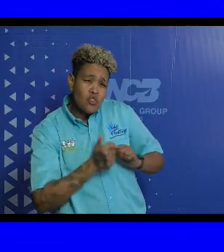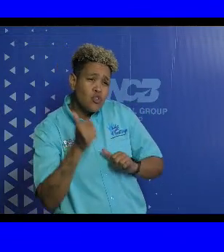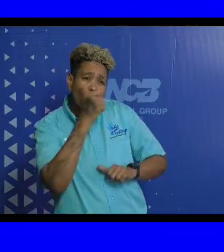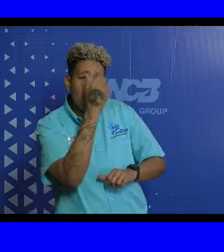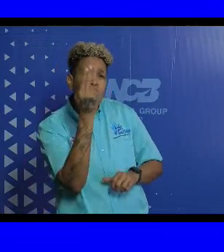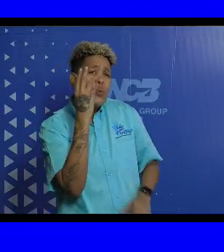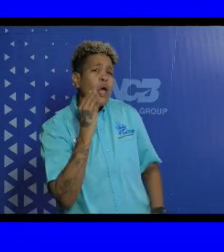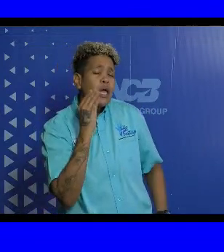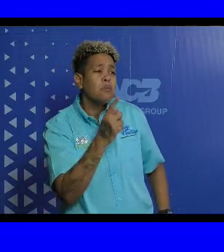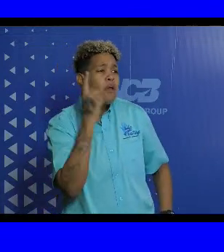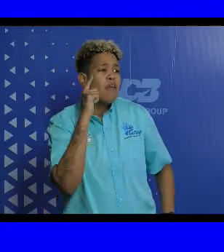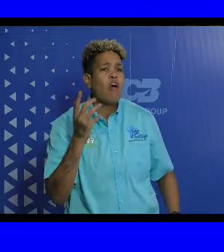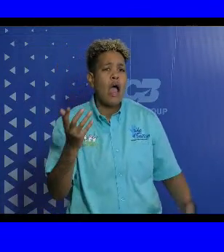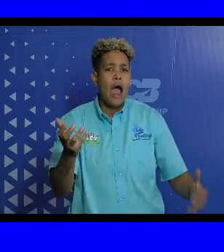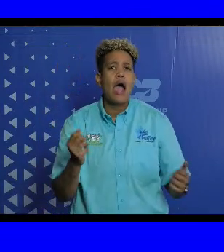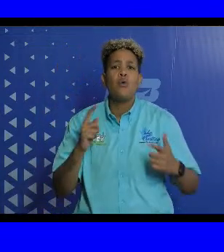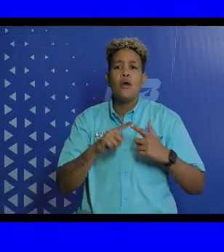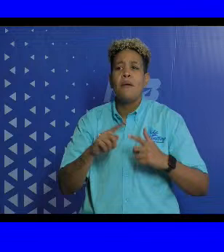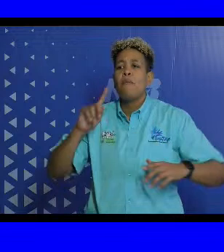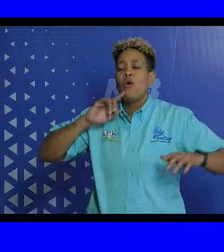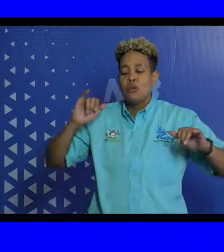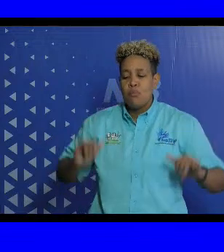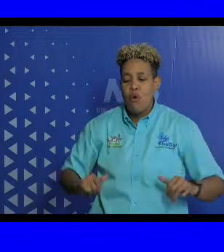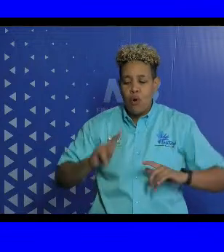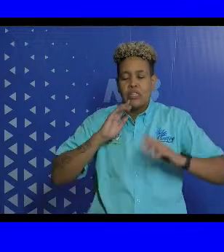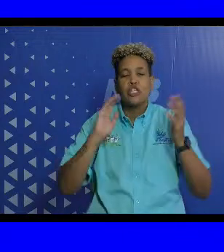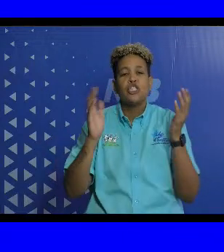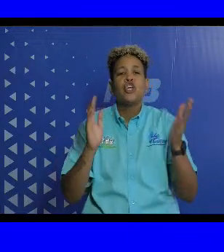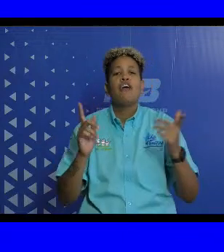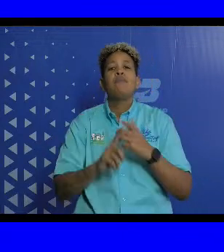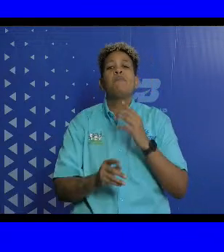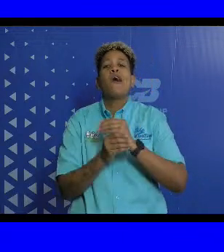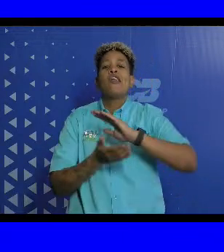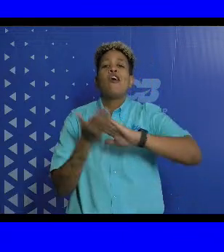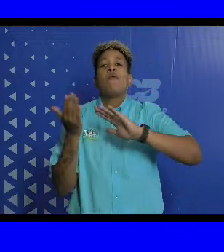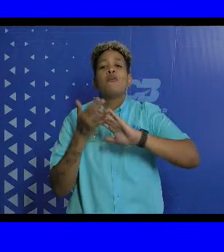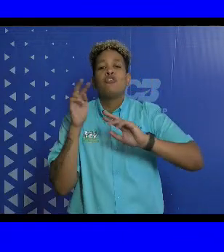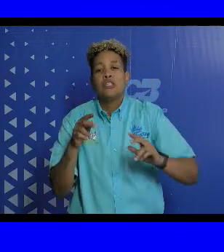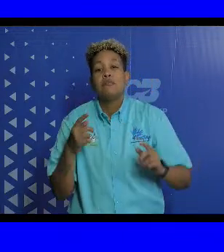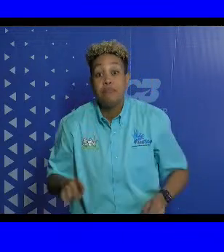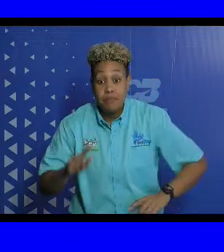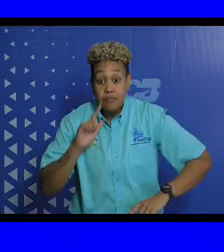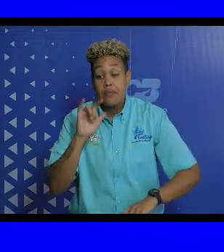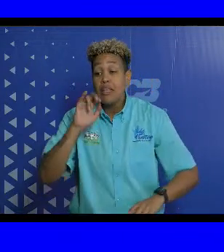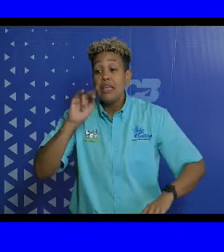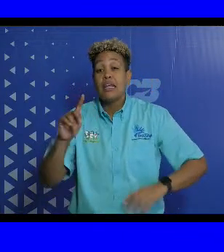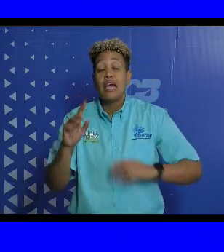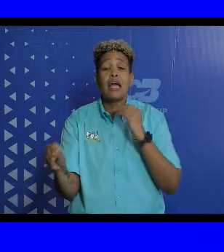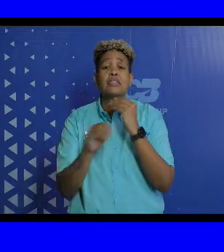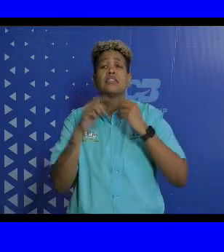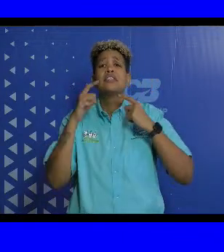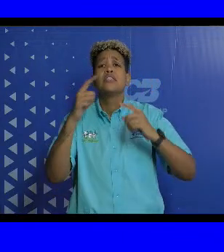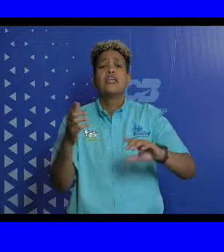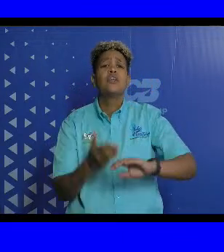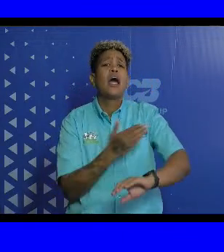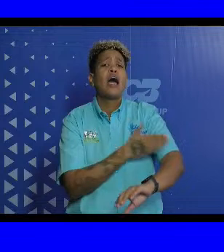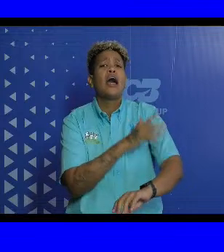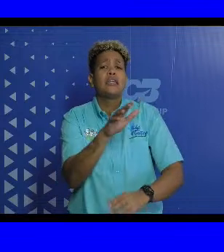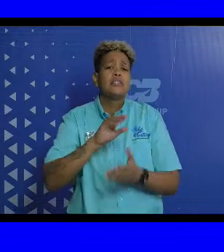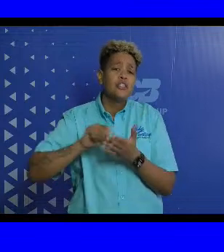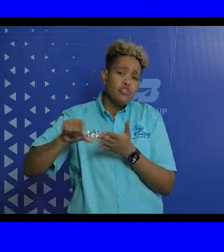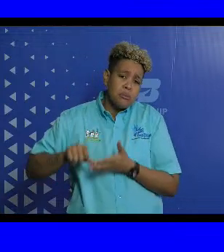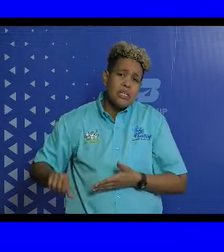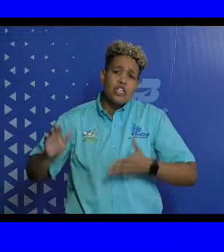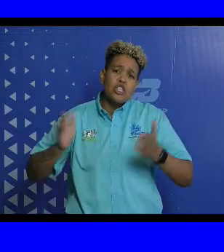user experience for acquisition, onboarding, servicing, and operations. Link is also set to enhance its remittance